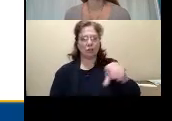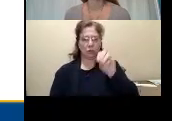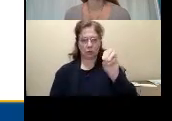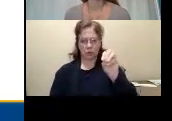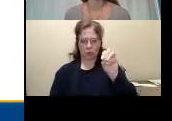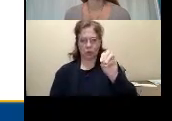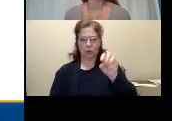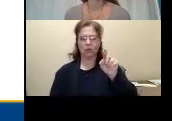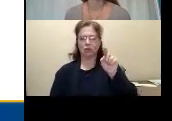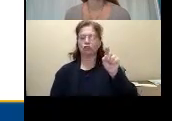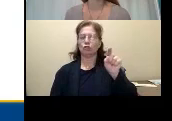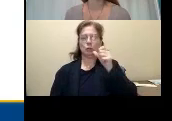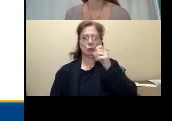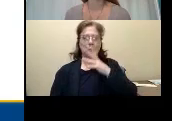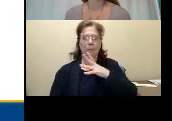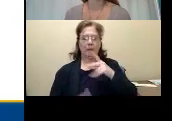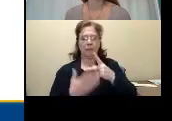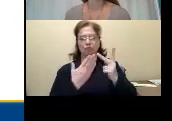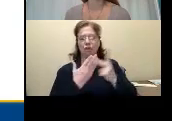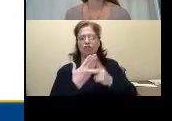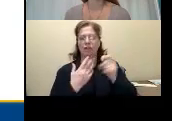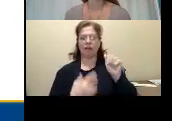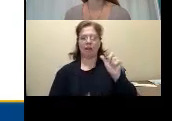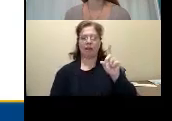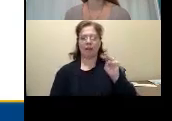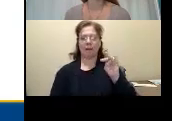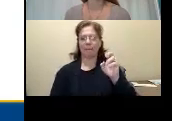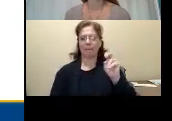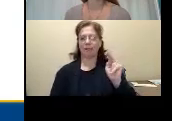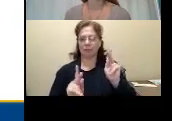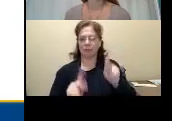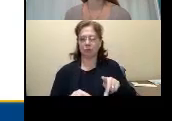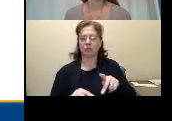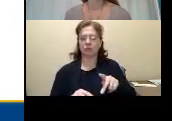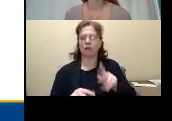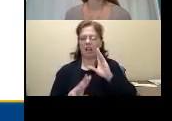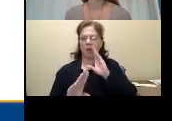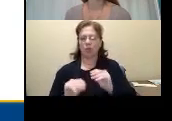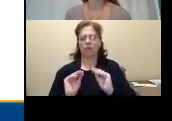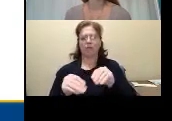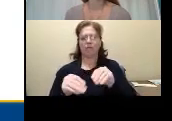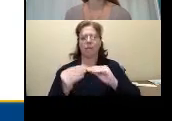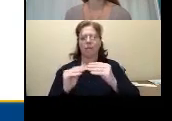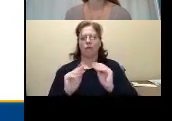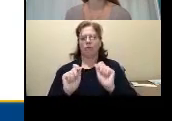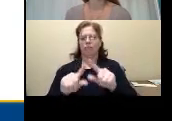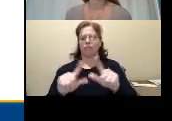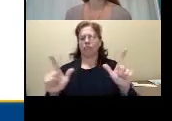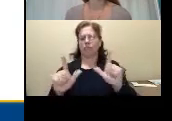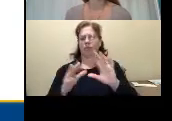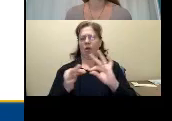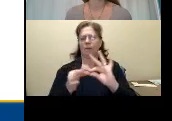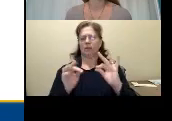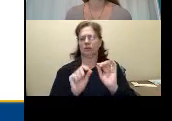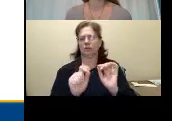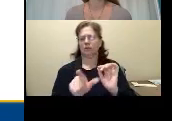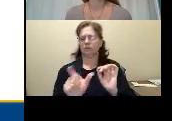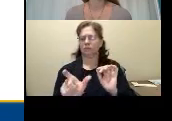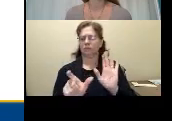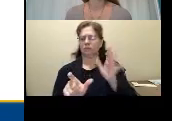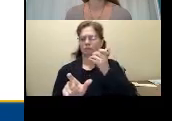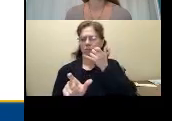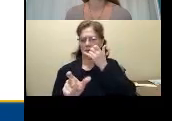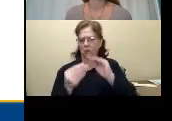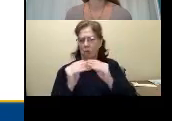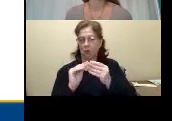our project administrator, and I'll put her number in here in the comments so that if you want to